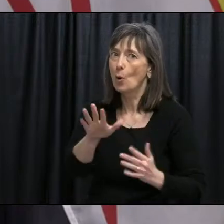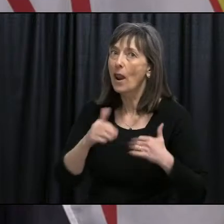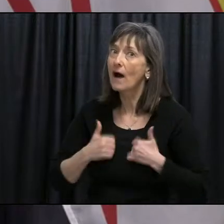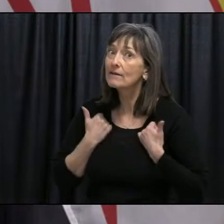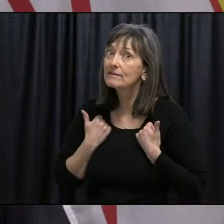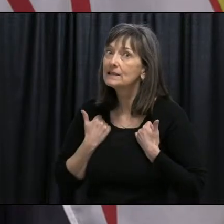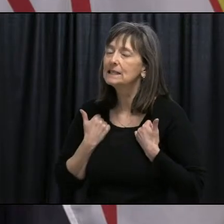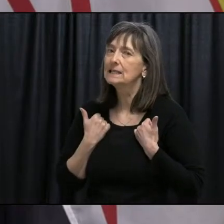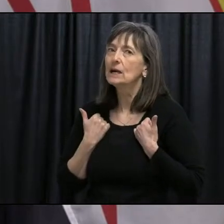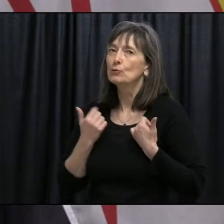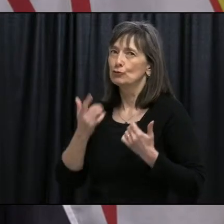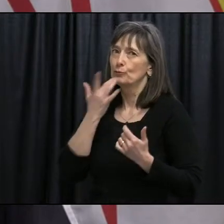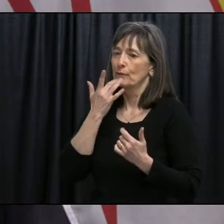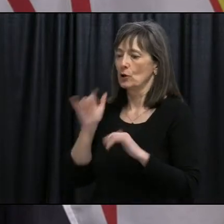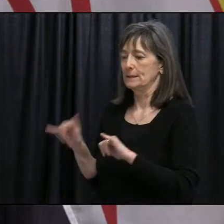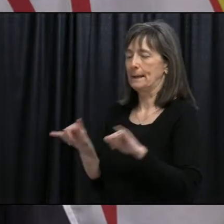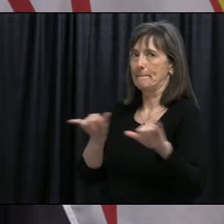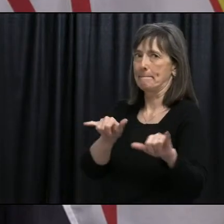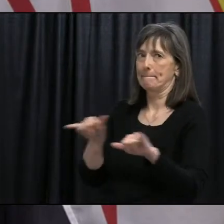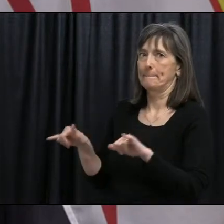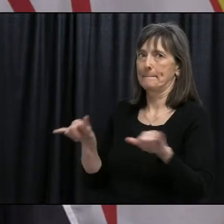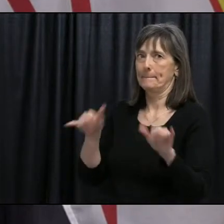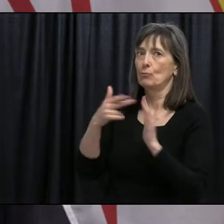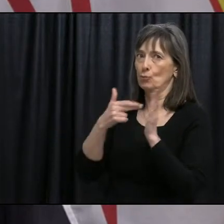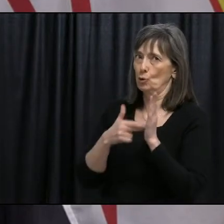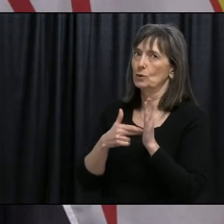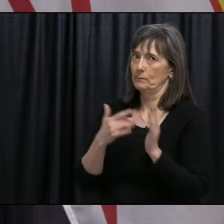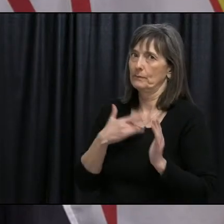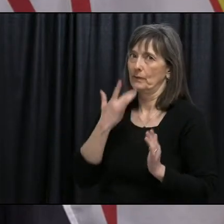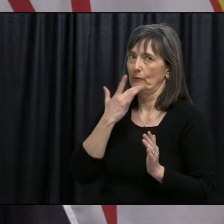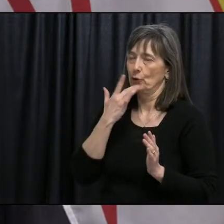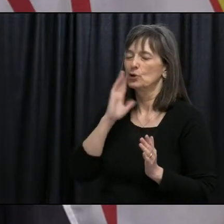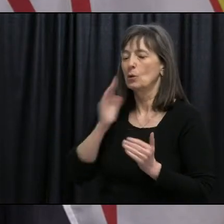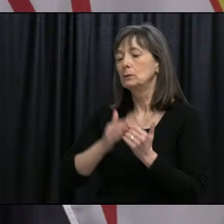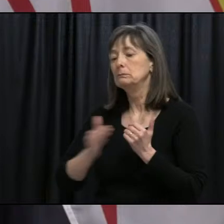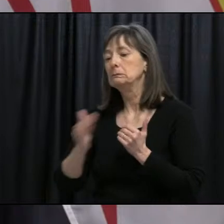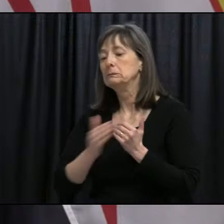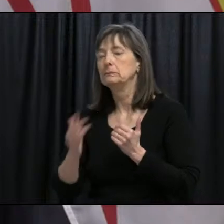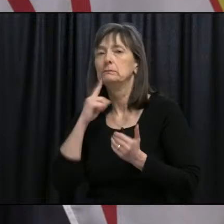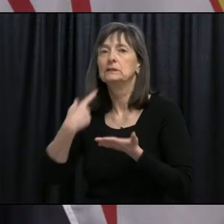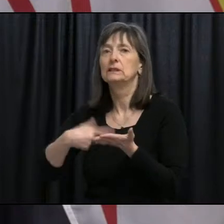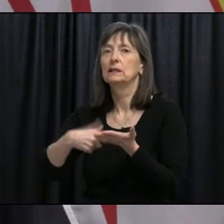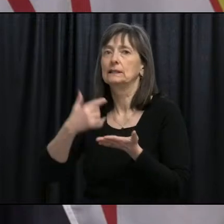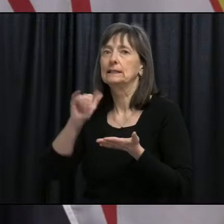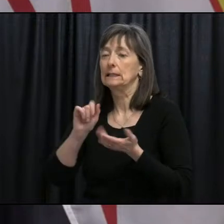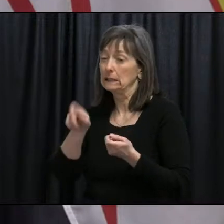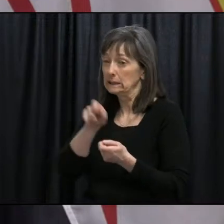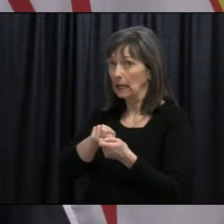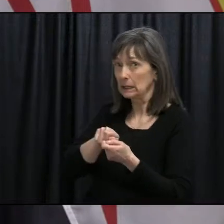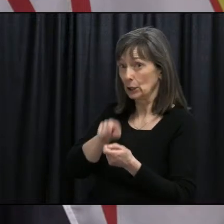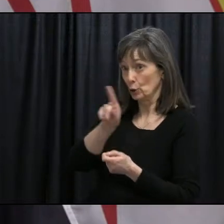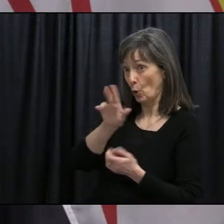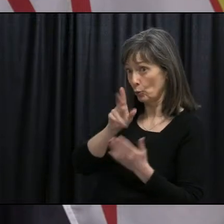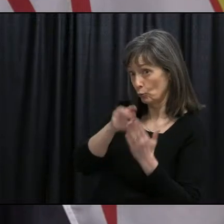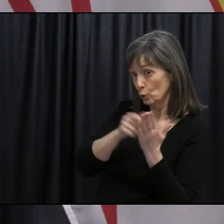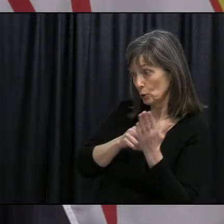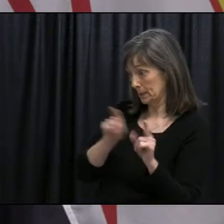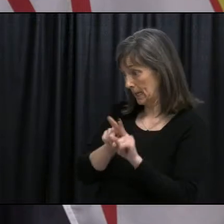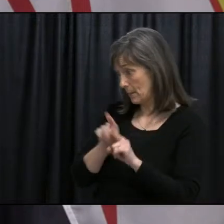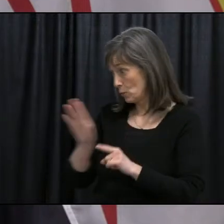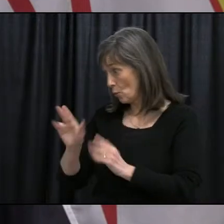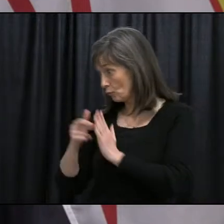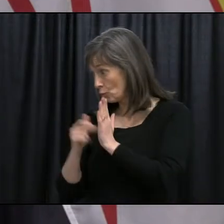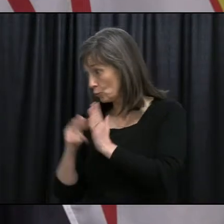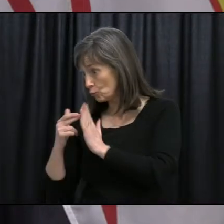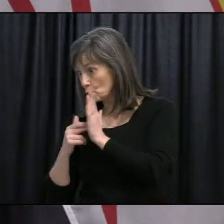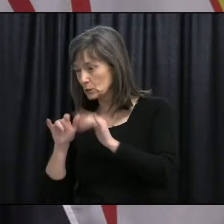4 provinces, and so those are discussions that we'll be having as well going forward, just to make sure we're on a very similar page,